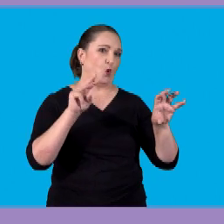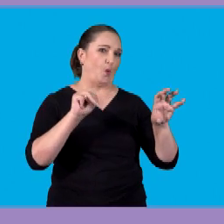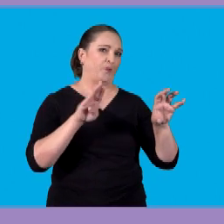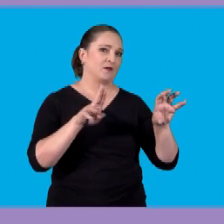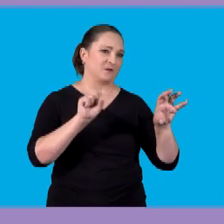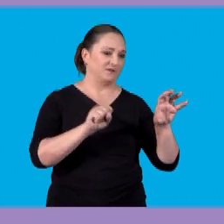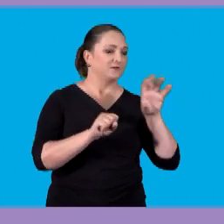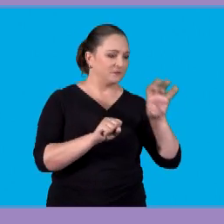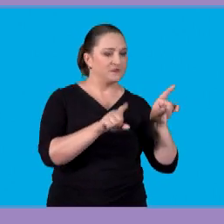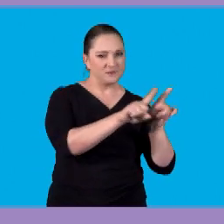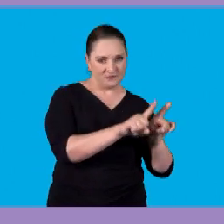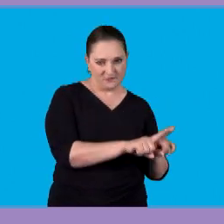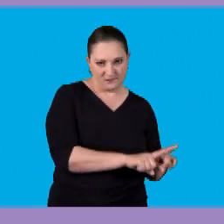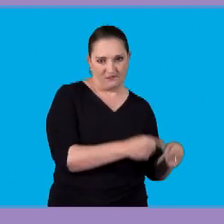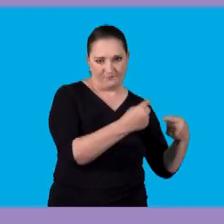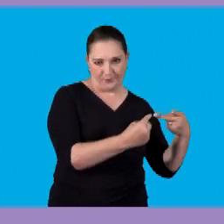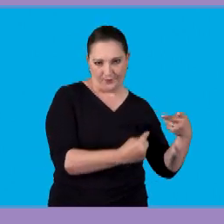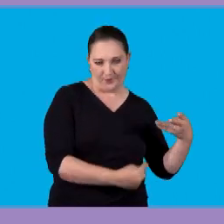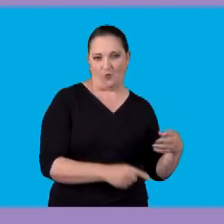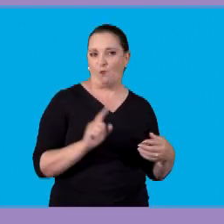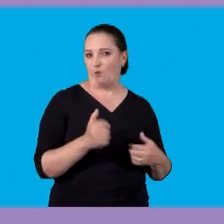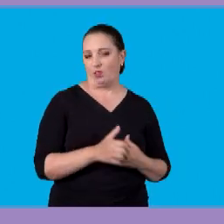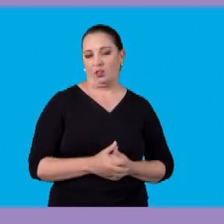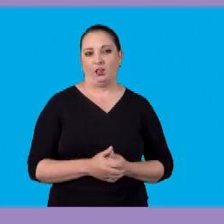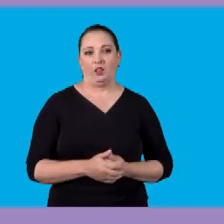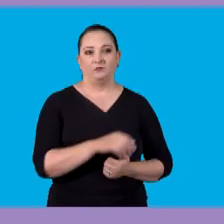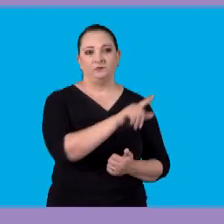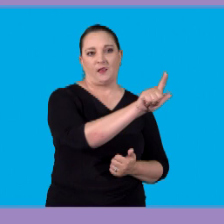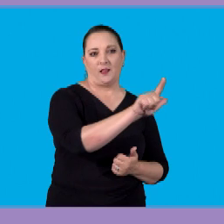let's label our rhombus there. That would be LMNO.